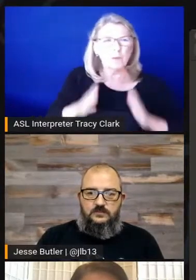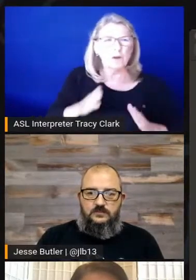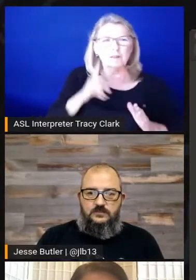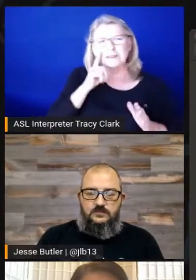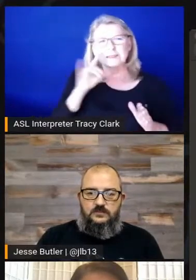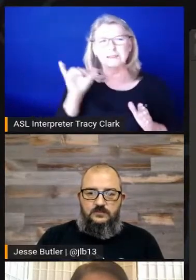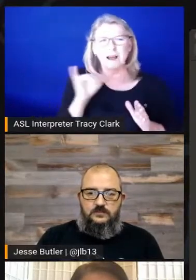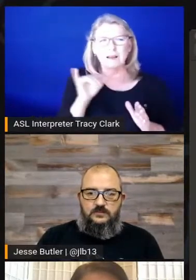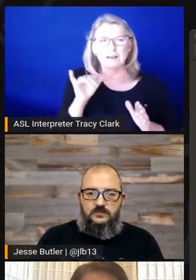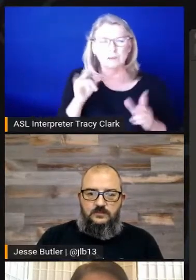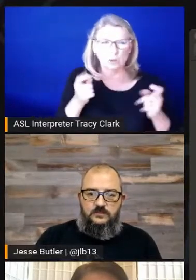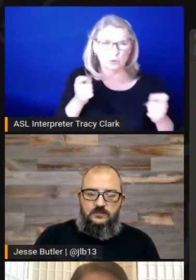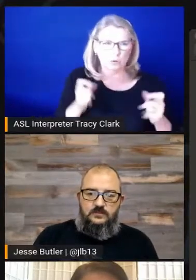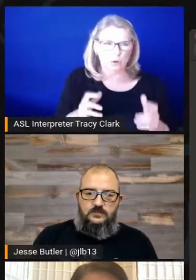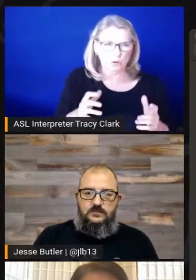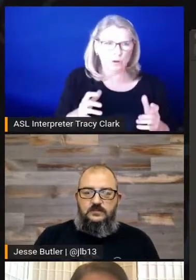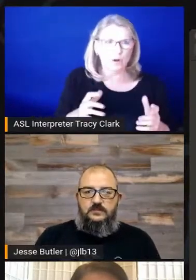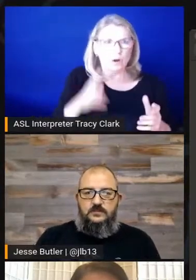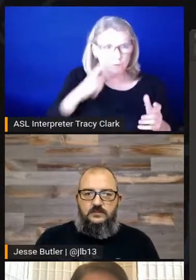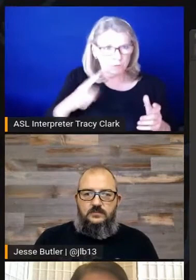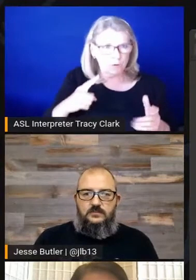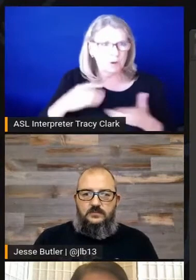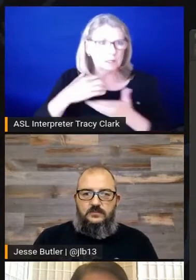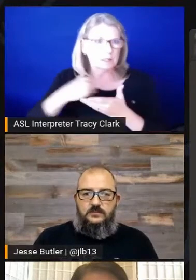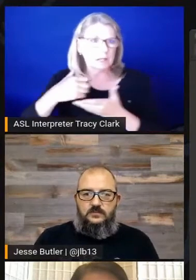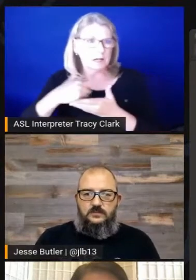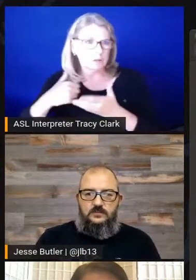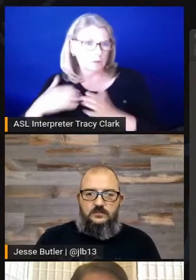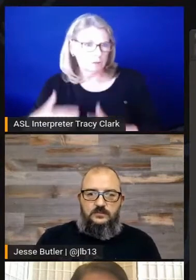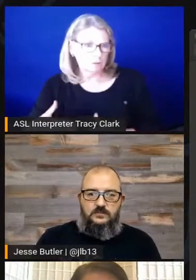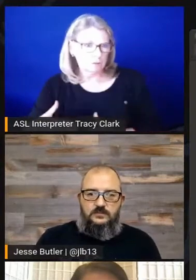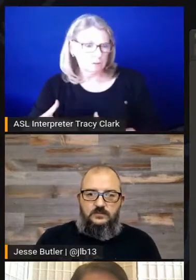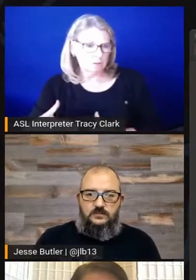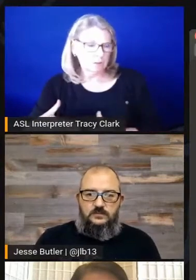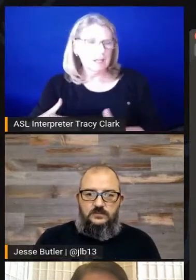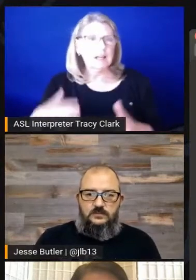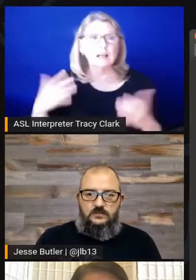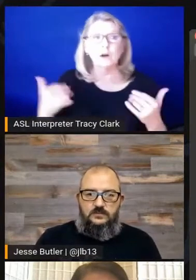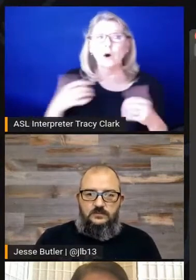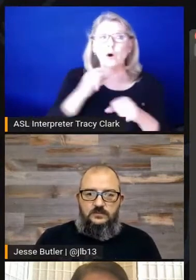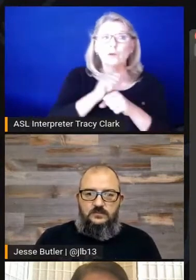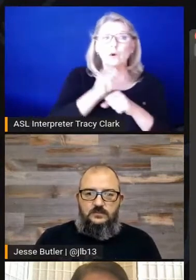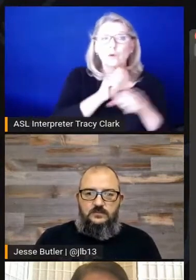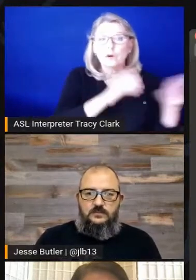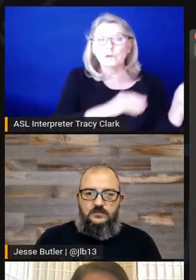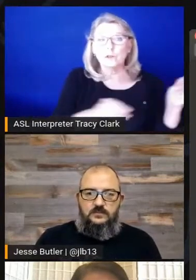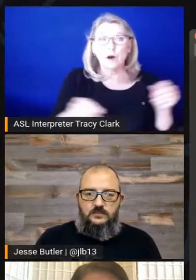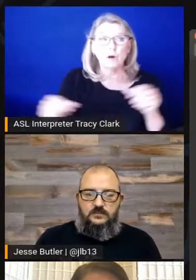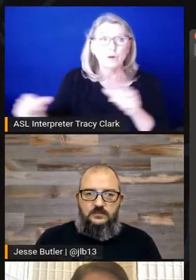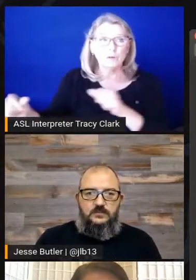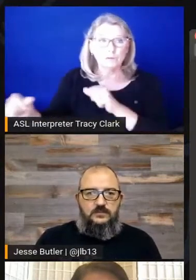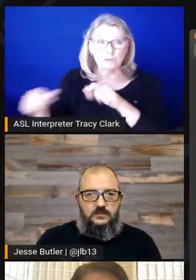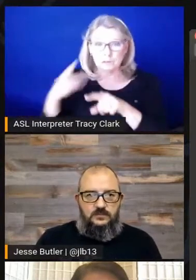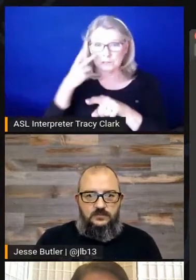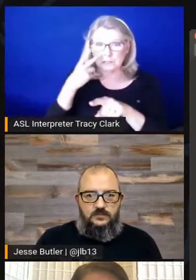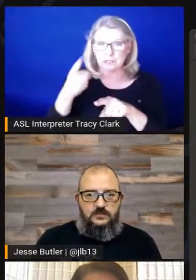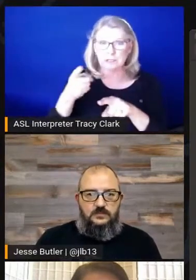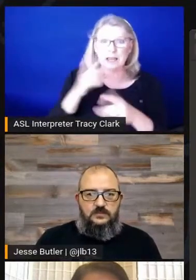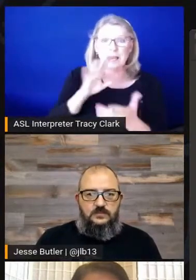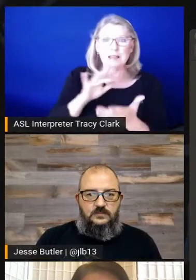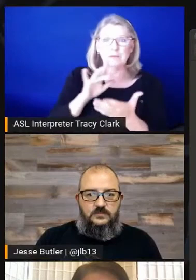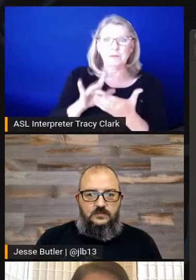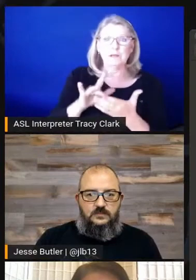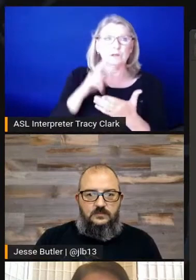And for a quick breakdown on the workflow that this diagram is showing, we can see in the middle that the